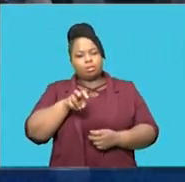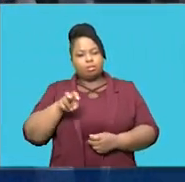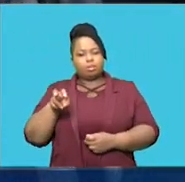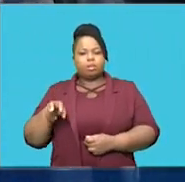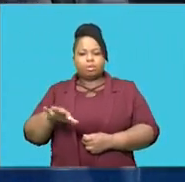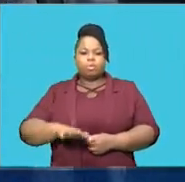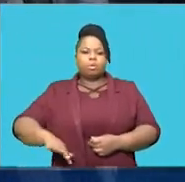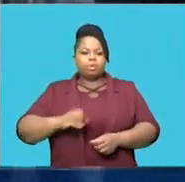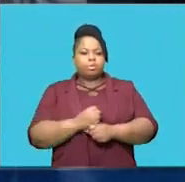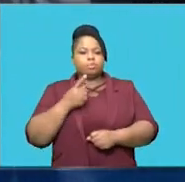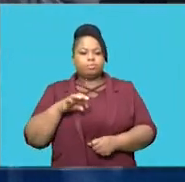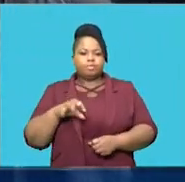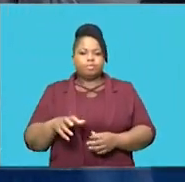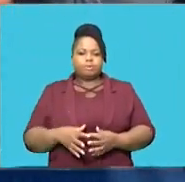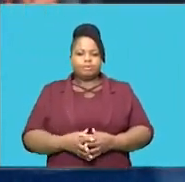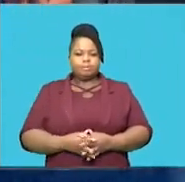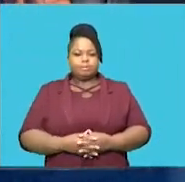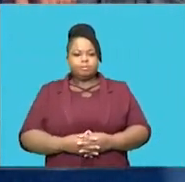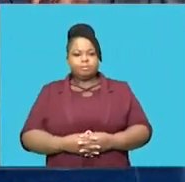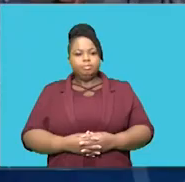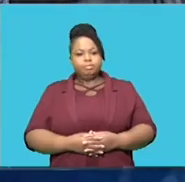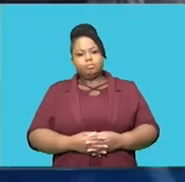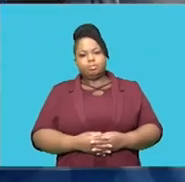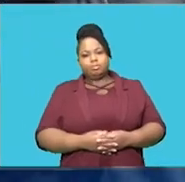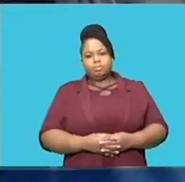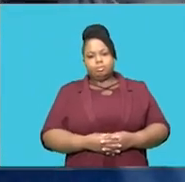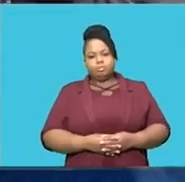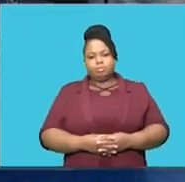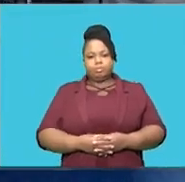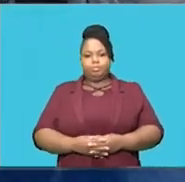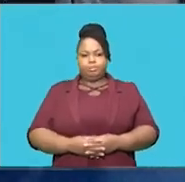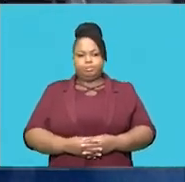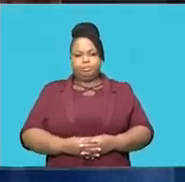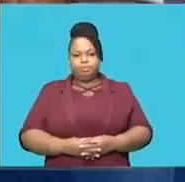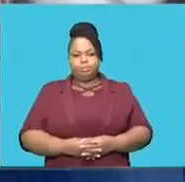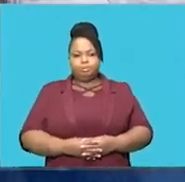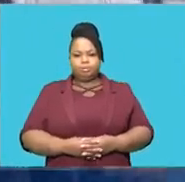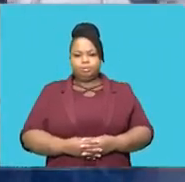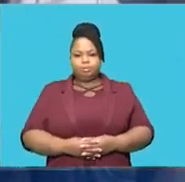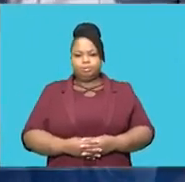kwiphondo jikelele. Kwiindaba zeSoweto TV ndingunomzabalazo Mduka eGoli.